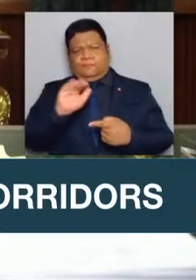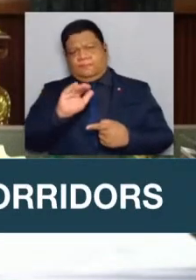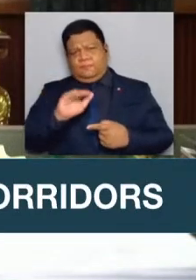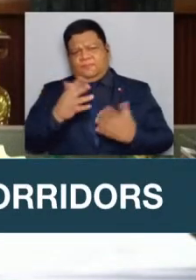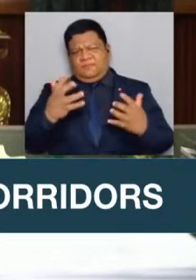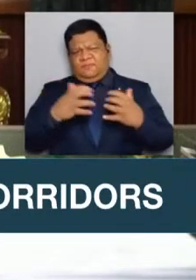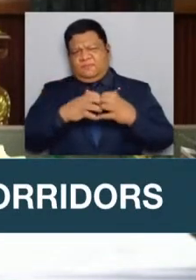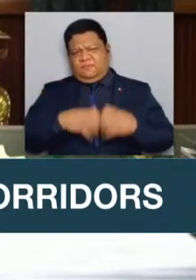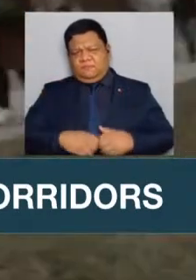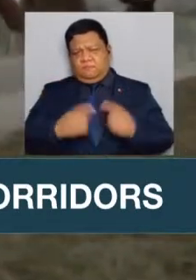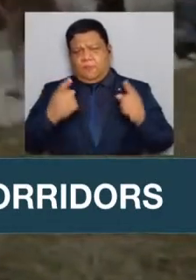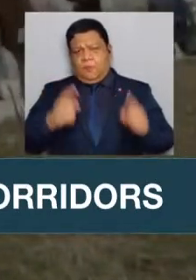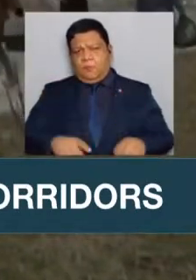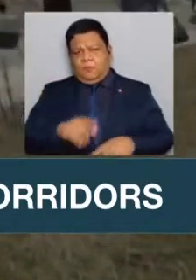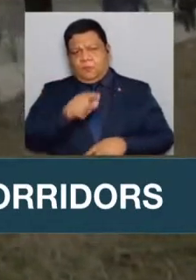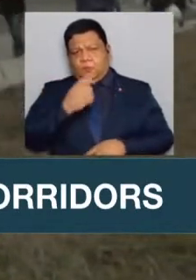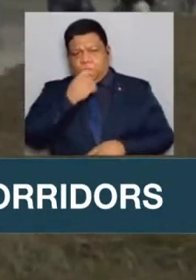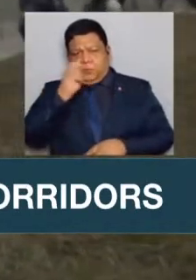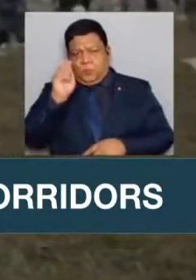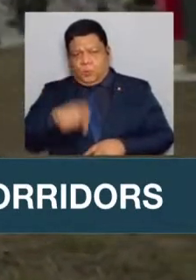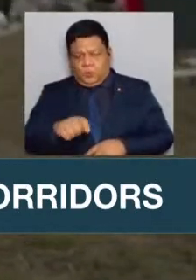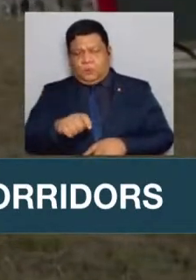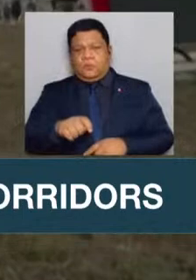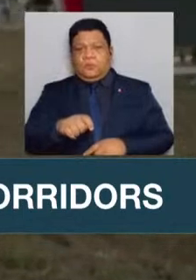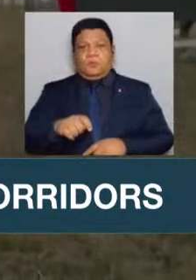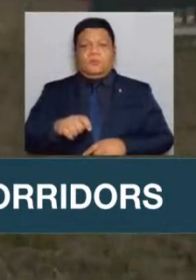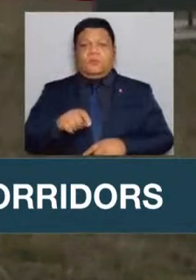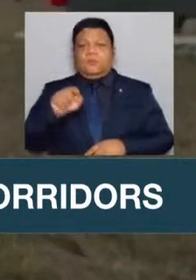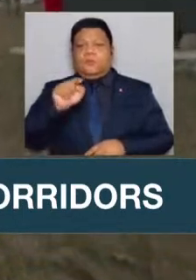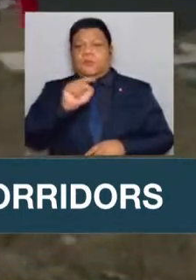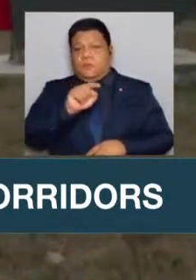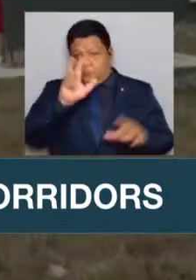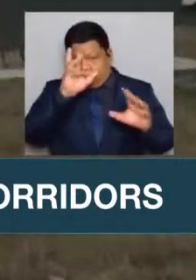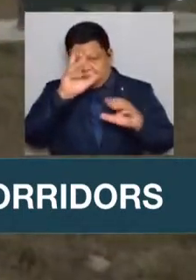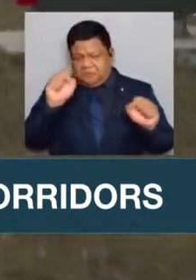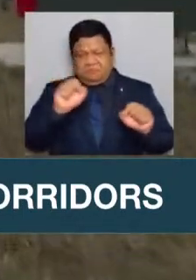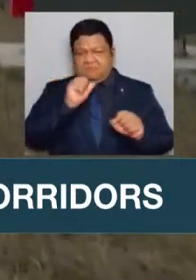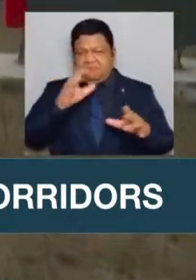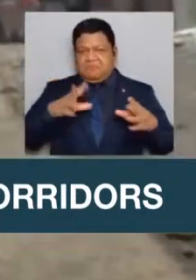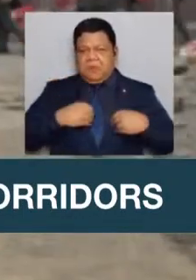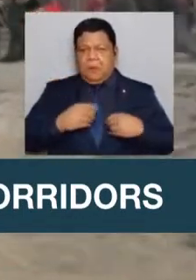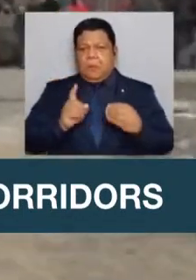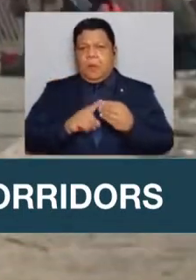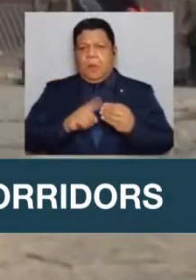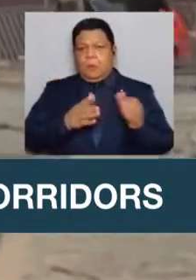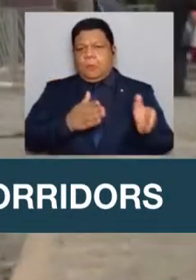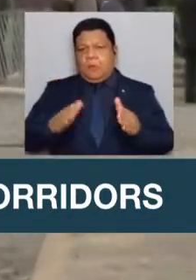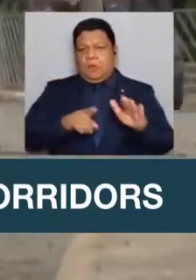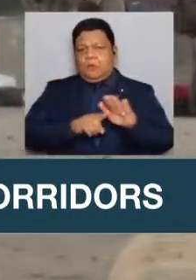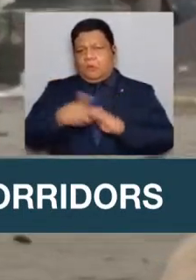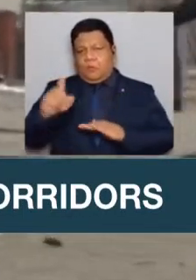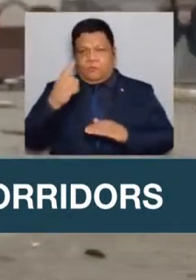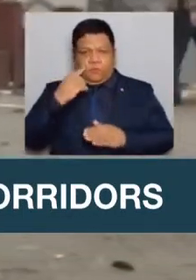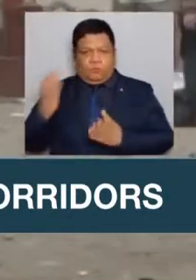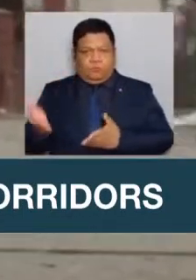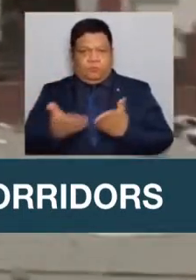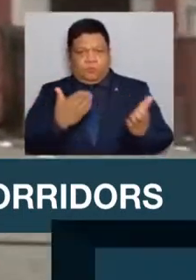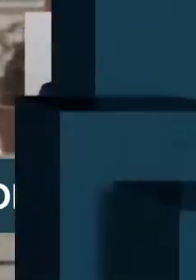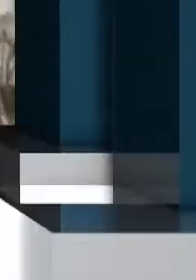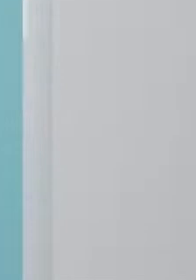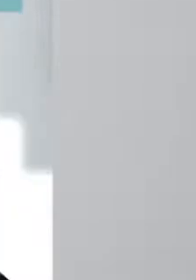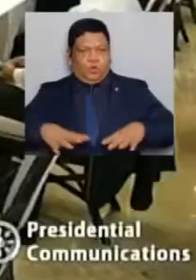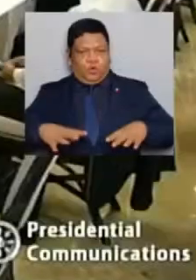humanitarian crisis in Ukraine as President Volodymyr Zelensky rejects the evacuation corridors proposed by Russia.